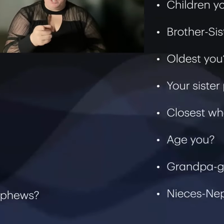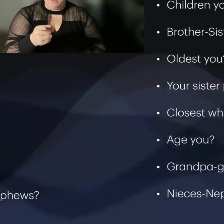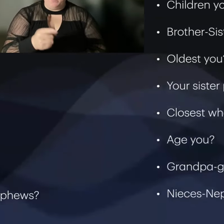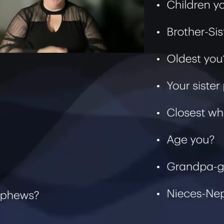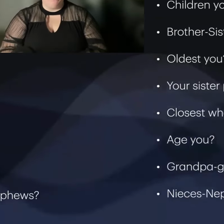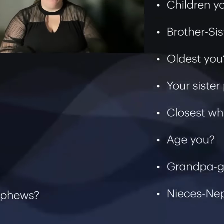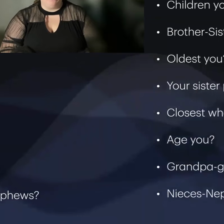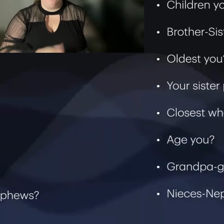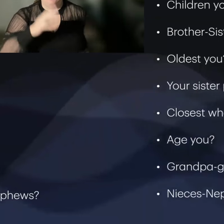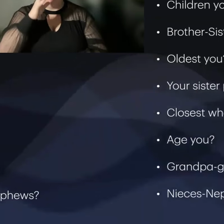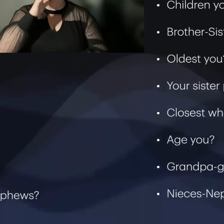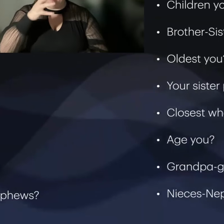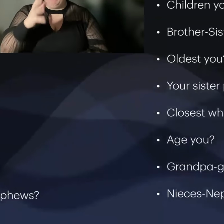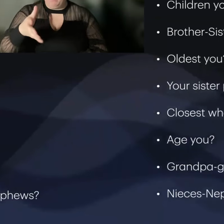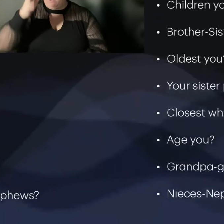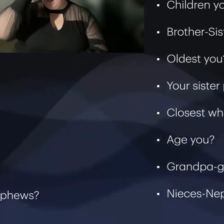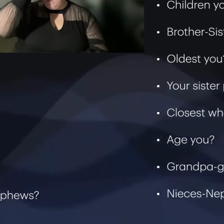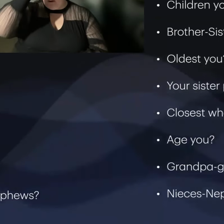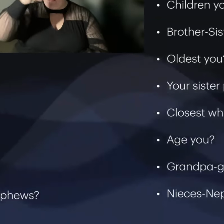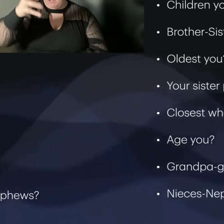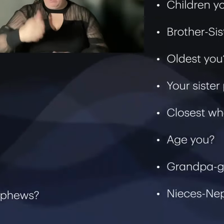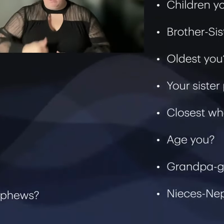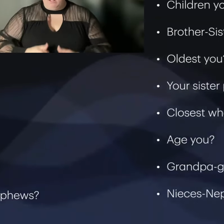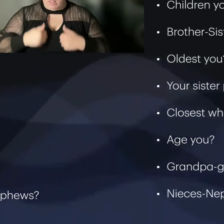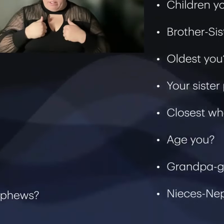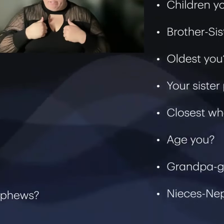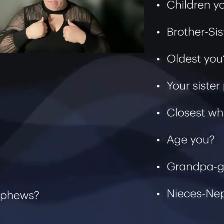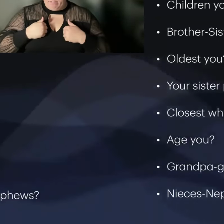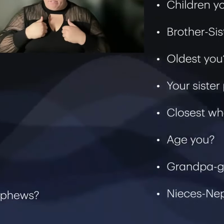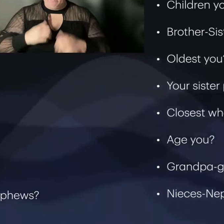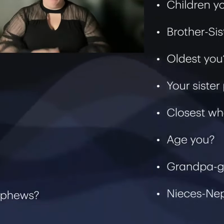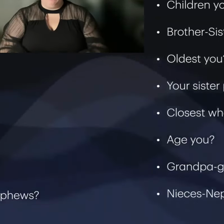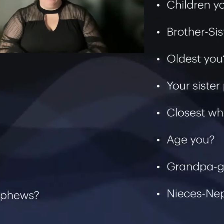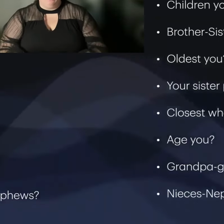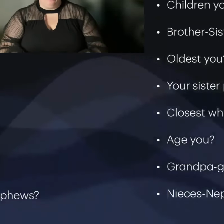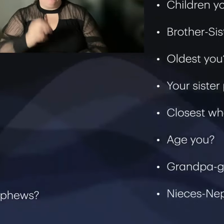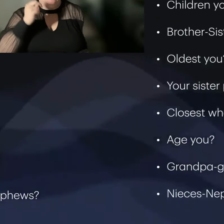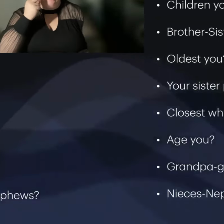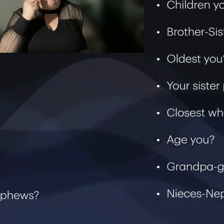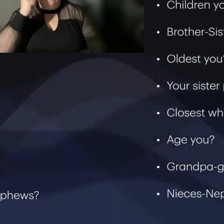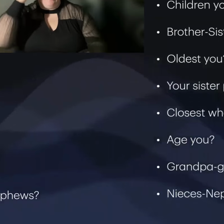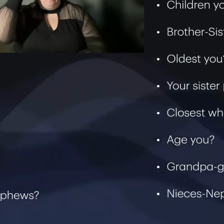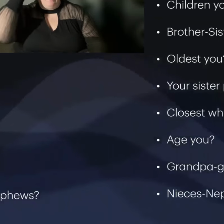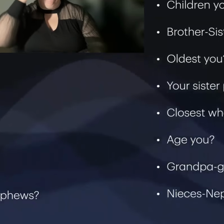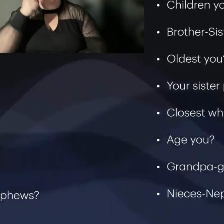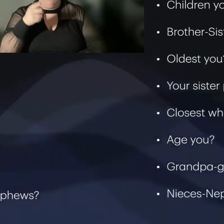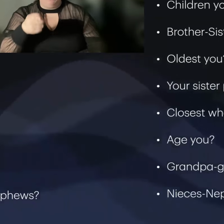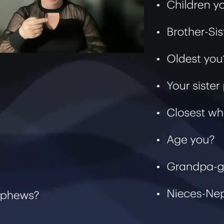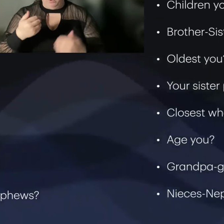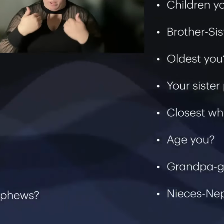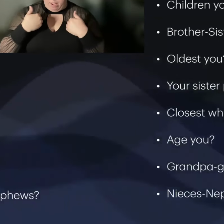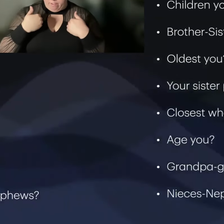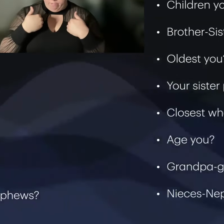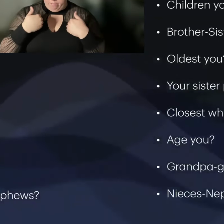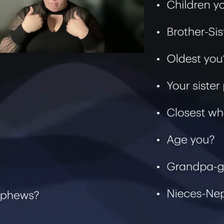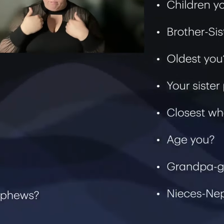age you, grandma, grandpa alive, and nieces and nephews